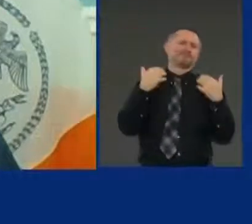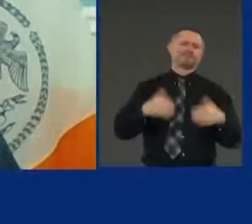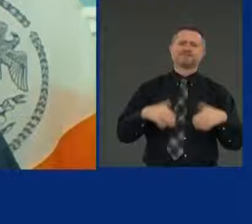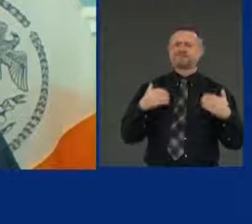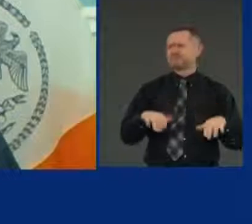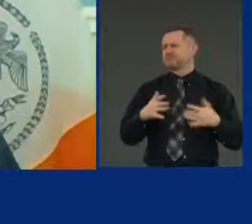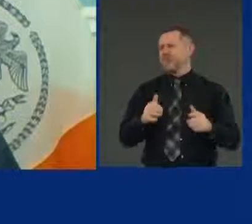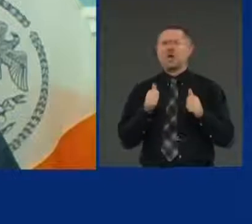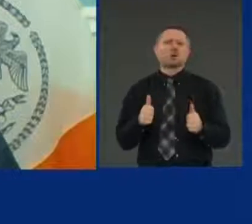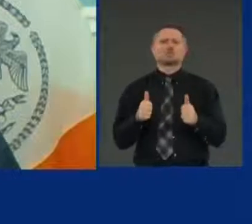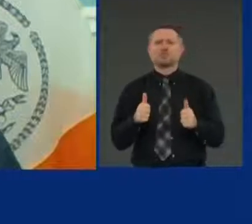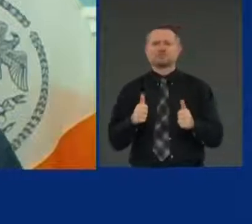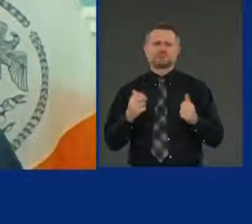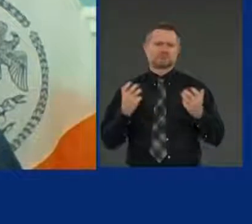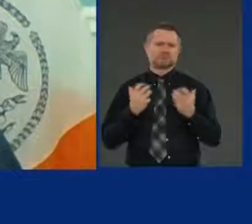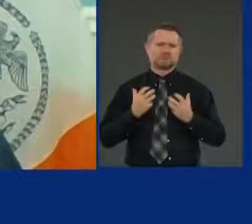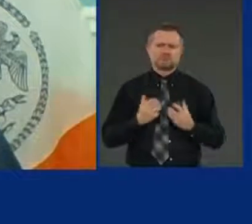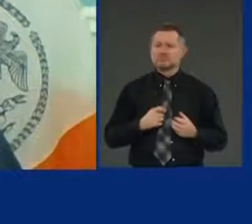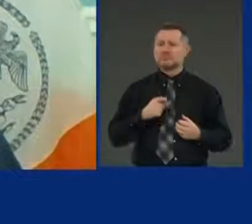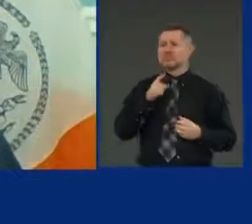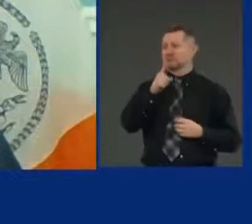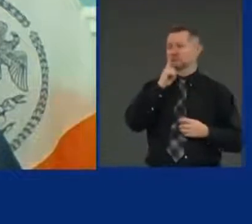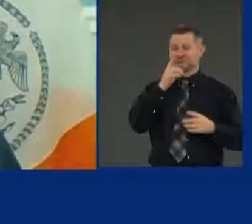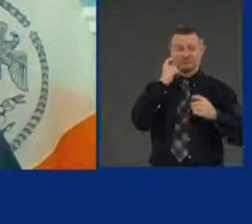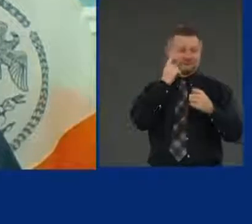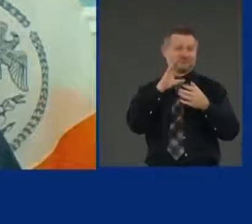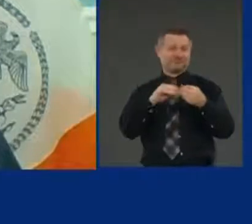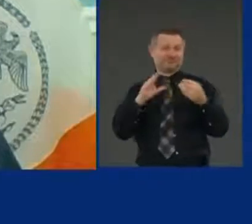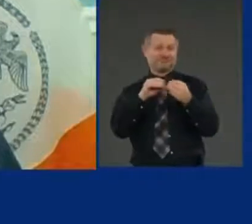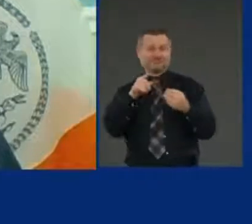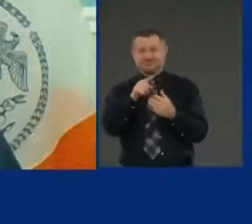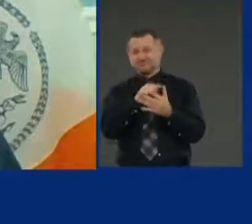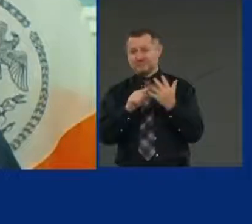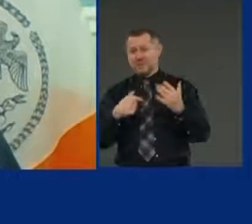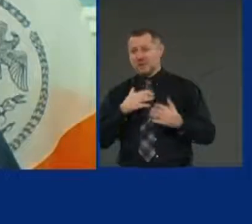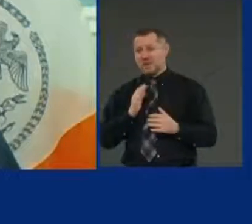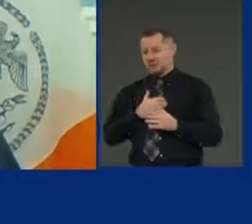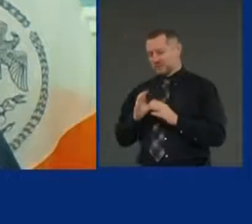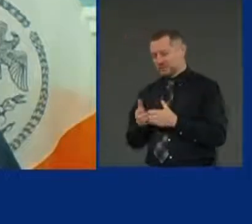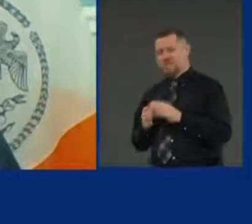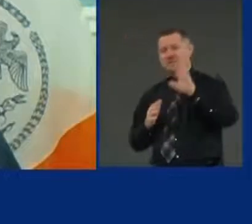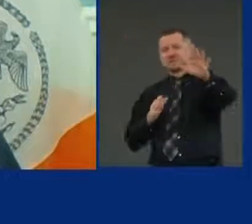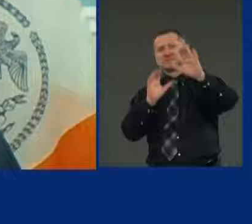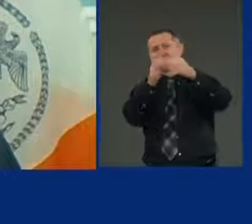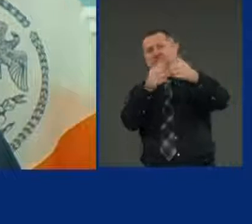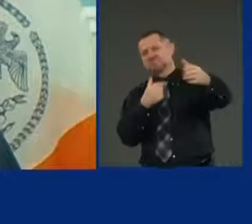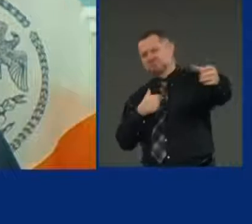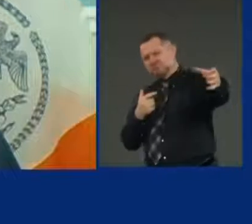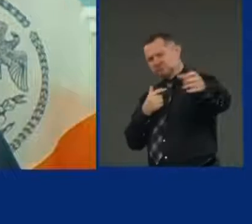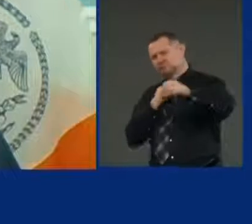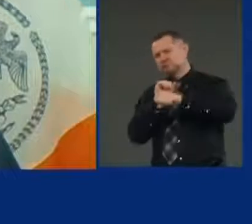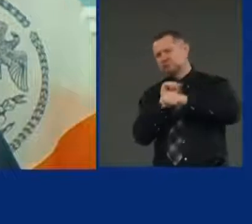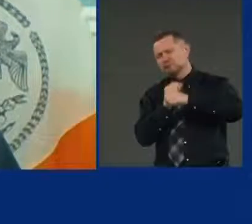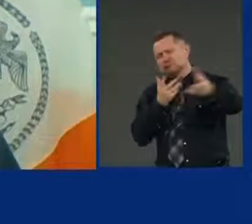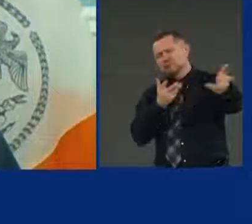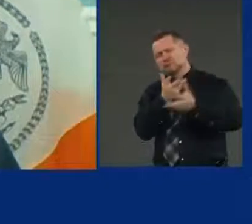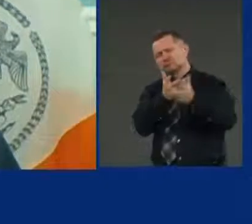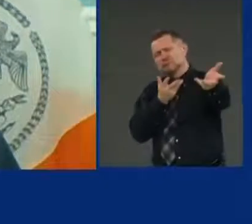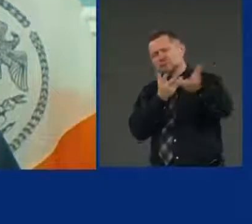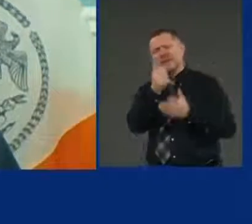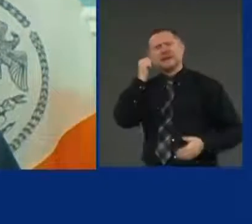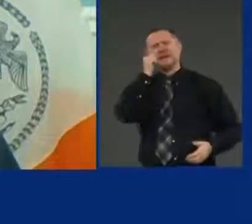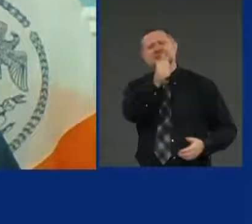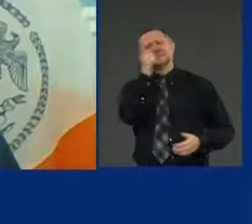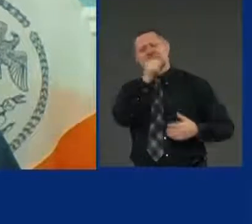months. And as you said, our teams talk all day long with a lot of common purpose, and we've